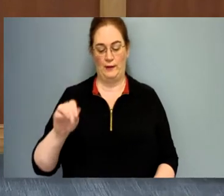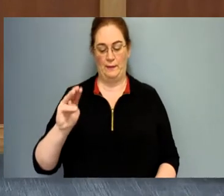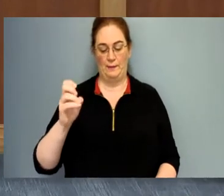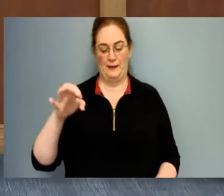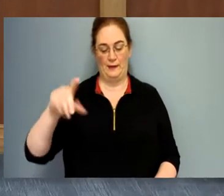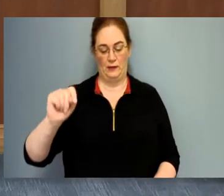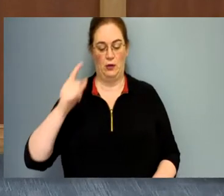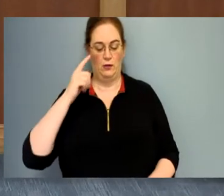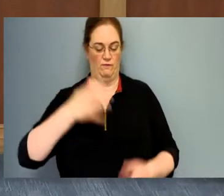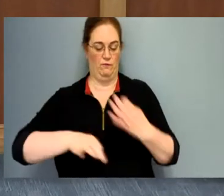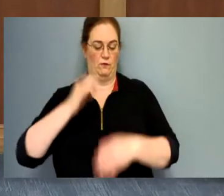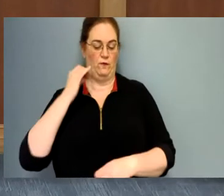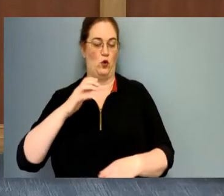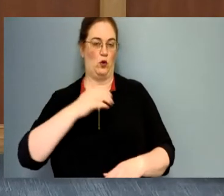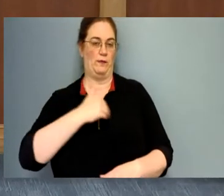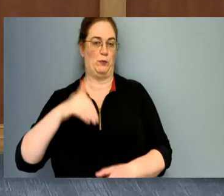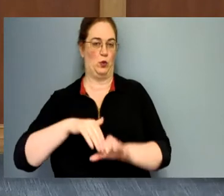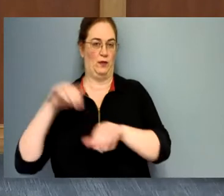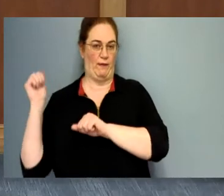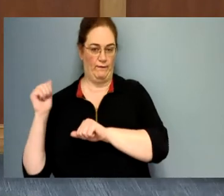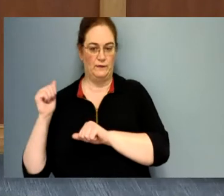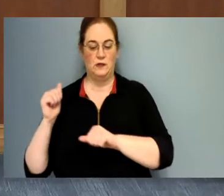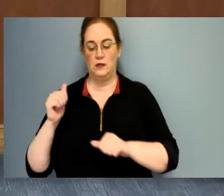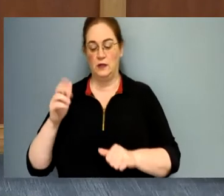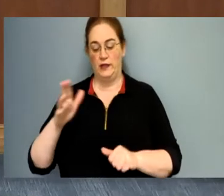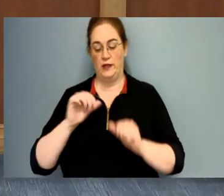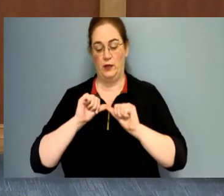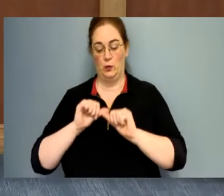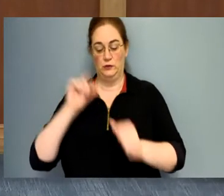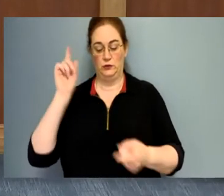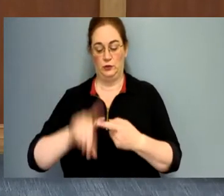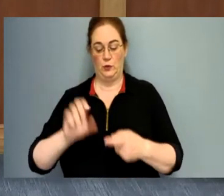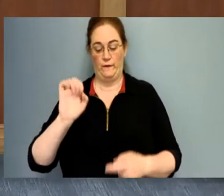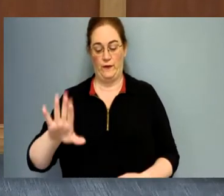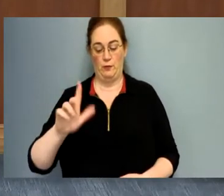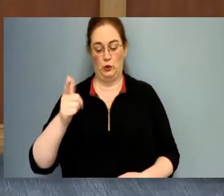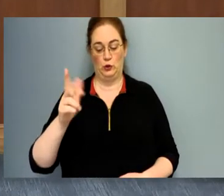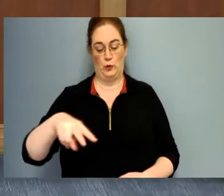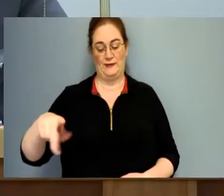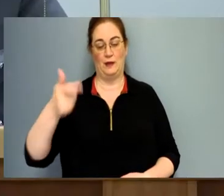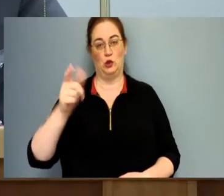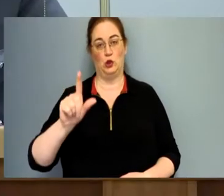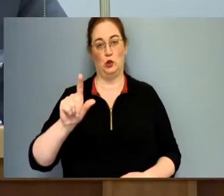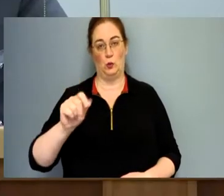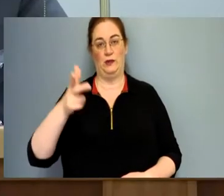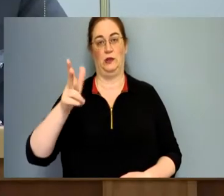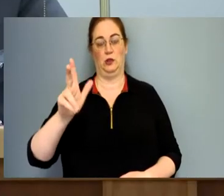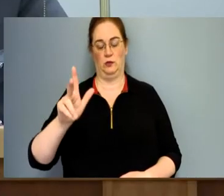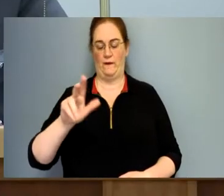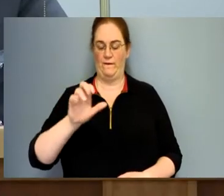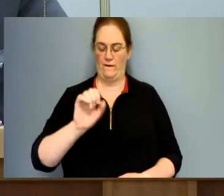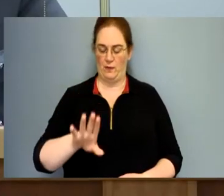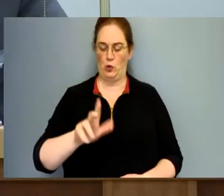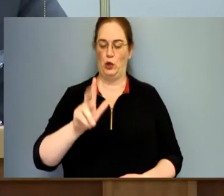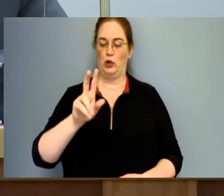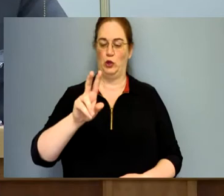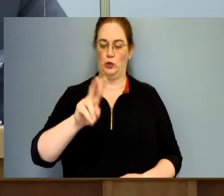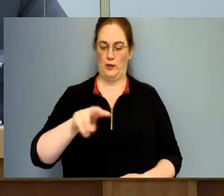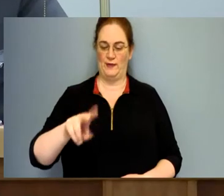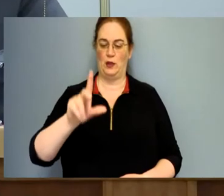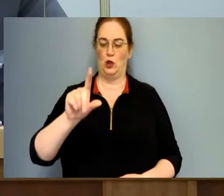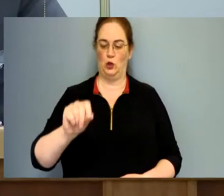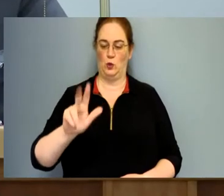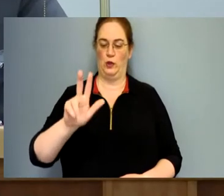has left the board. His term will go to February 22nd, 2023. Is there a motion to